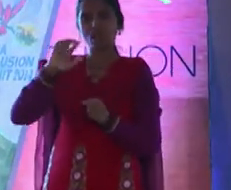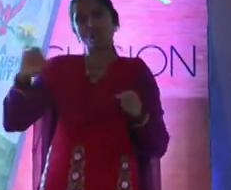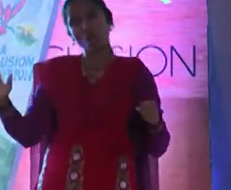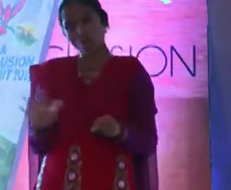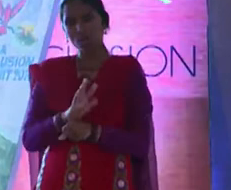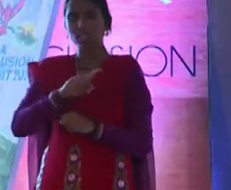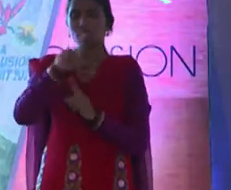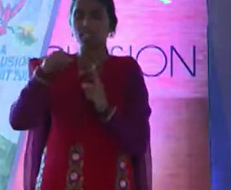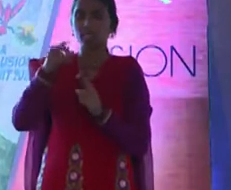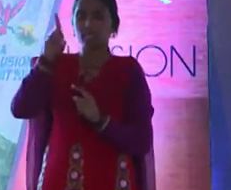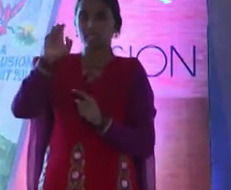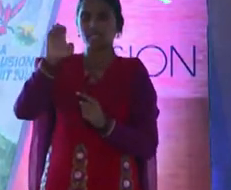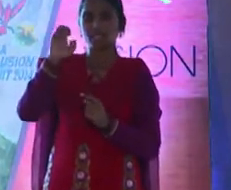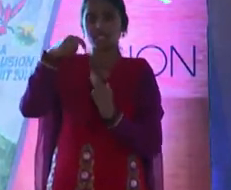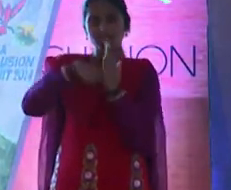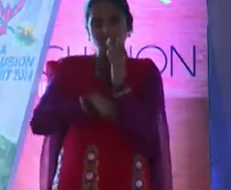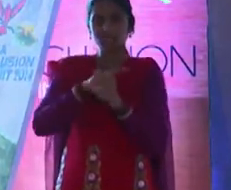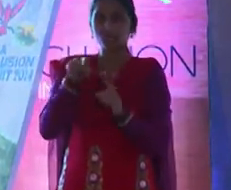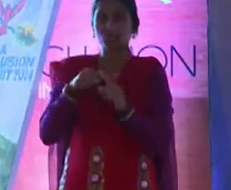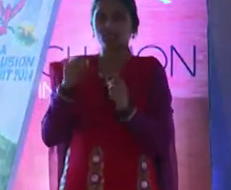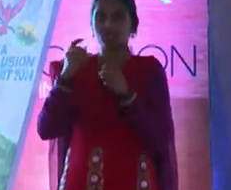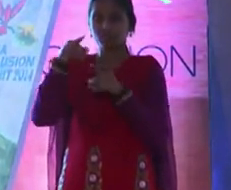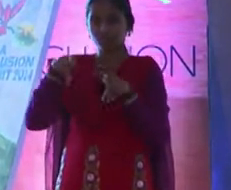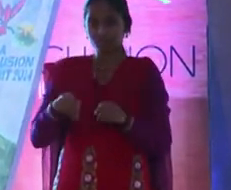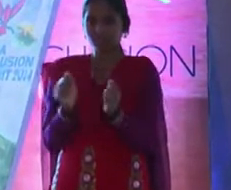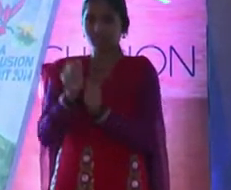the details of persons with disabilities, because